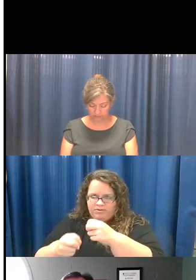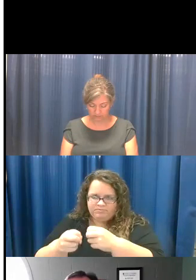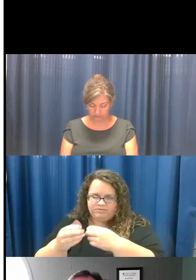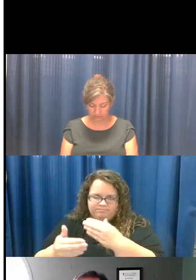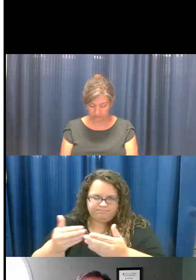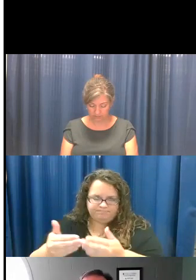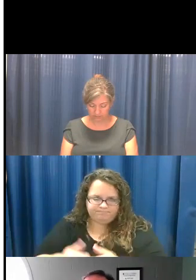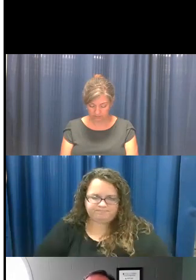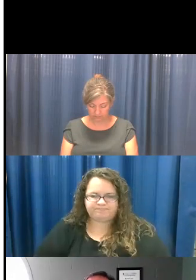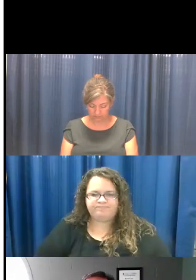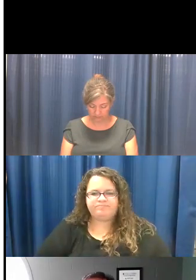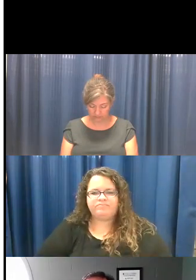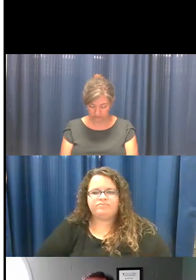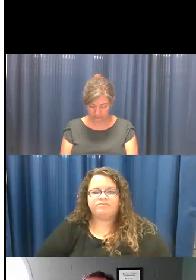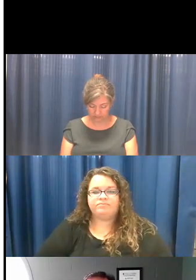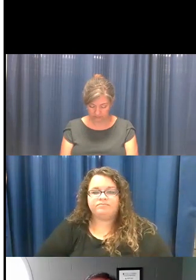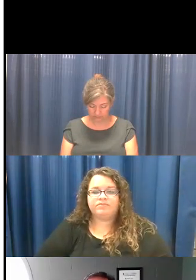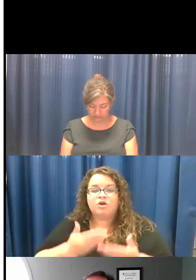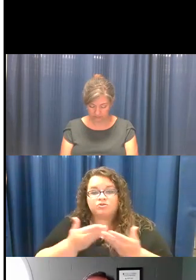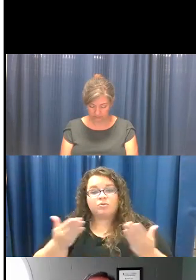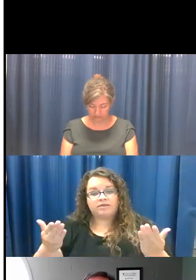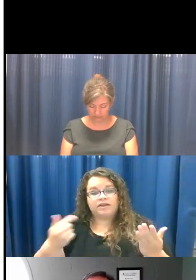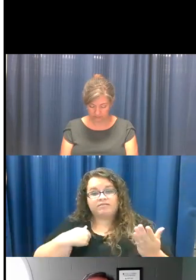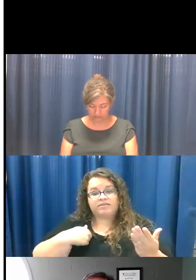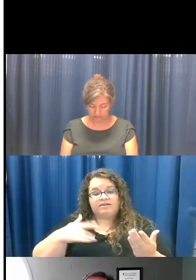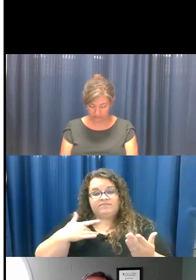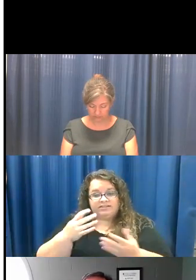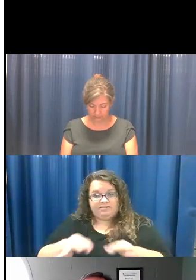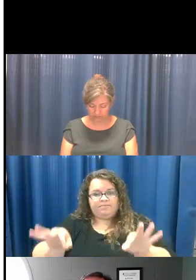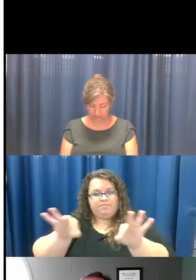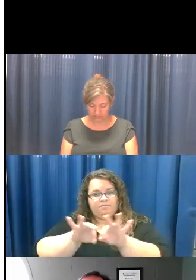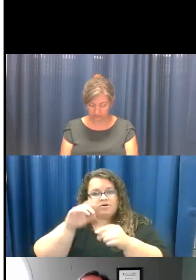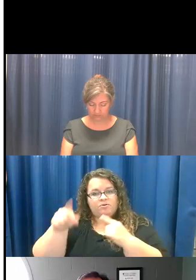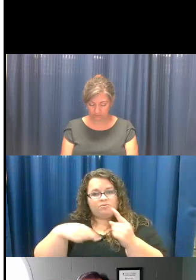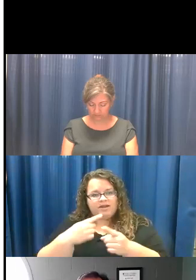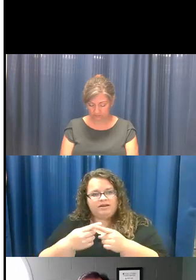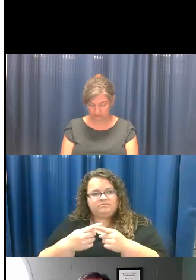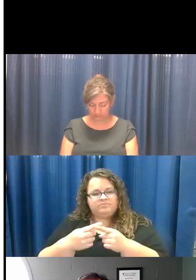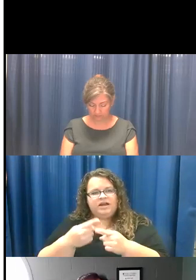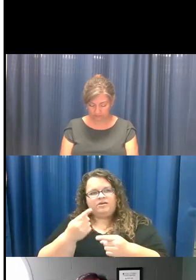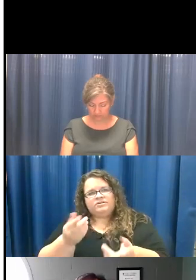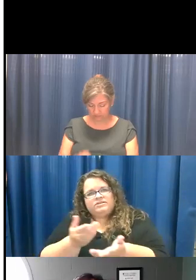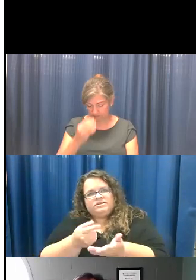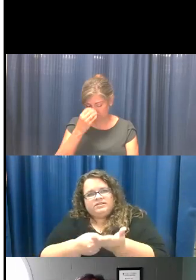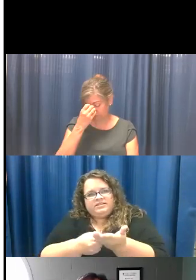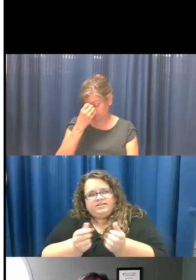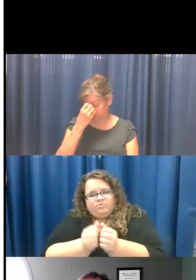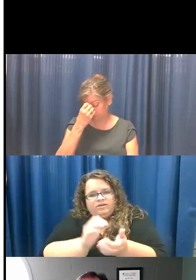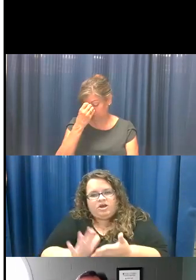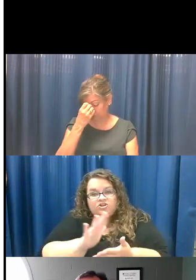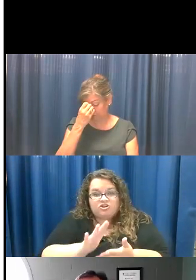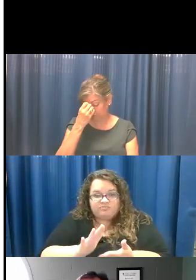One of the things that I felt was really important to highlight and wanted to talk to the college about are new instructional modes. And